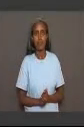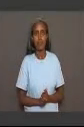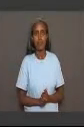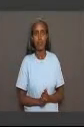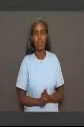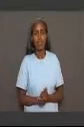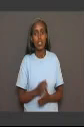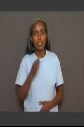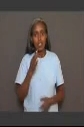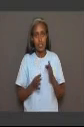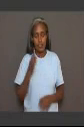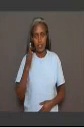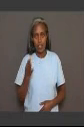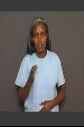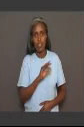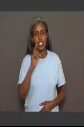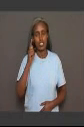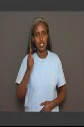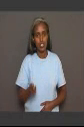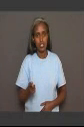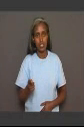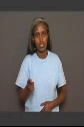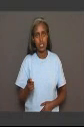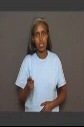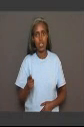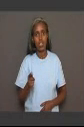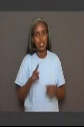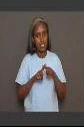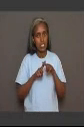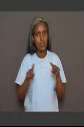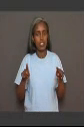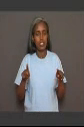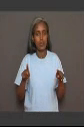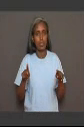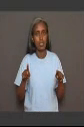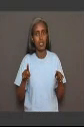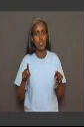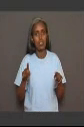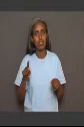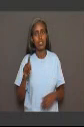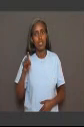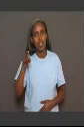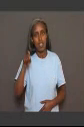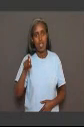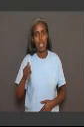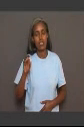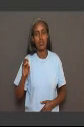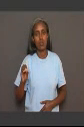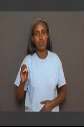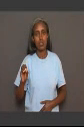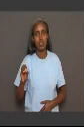If f and g are differentiable at x